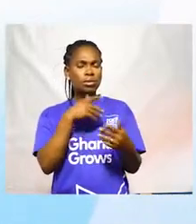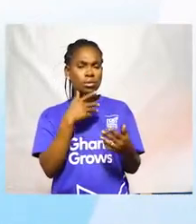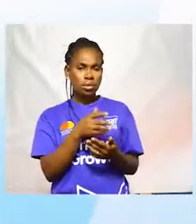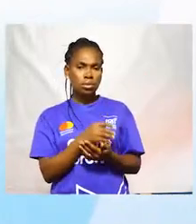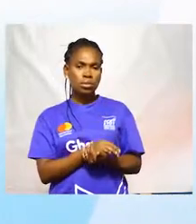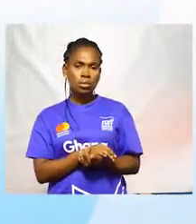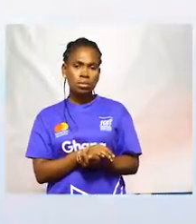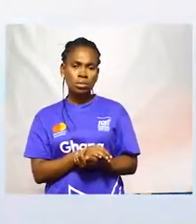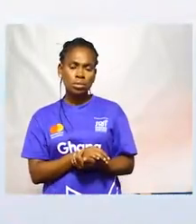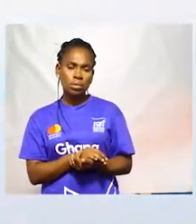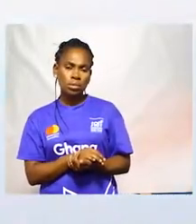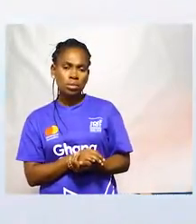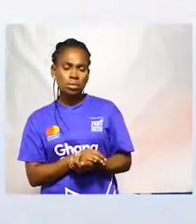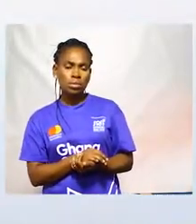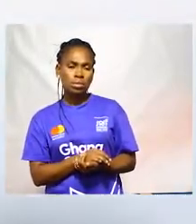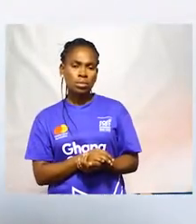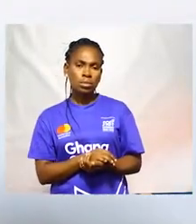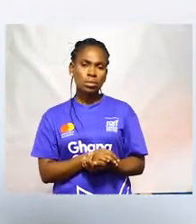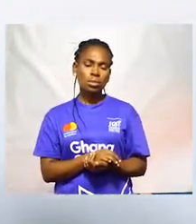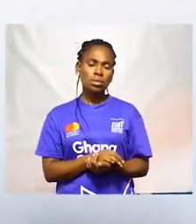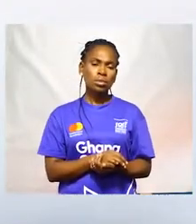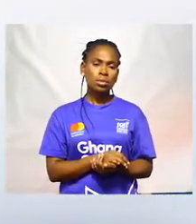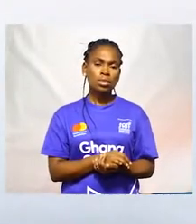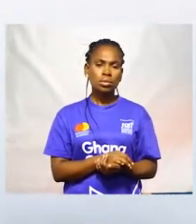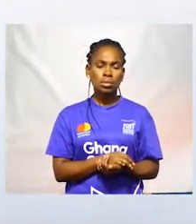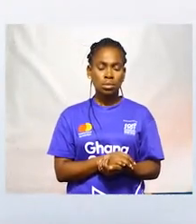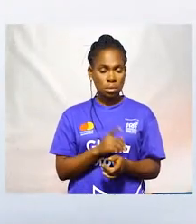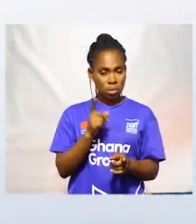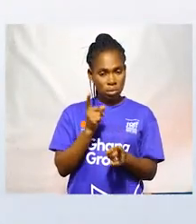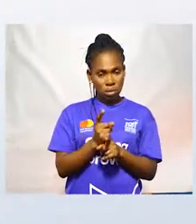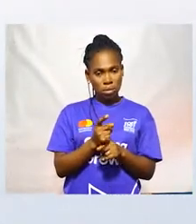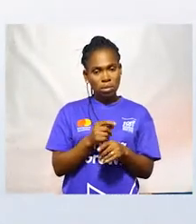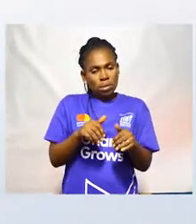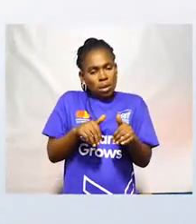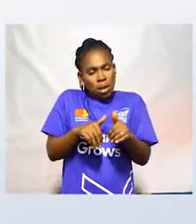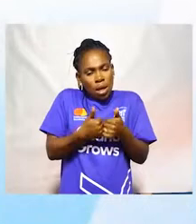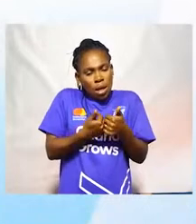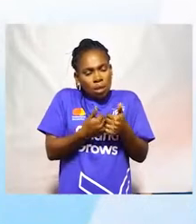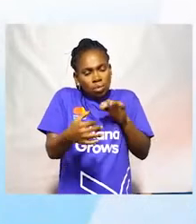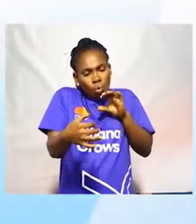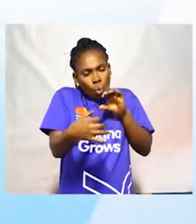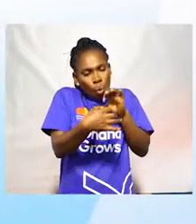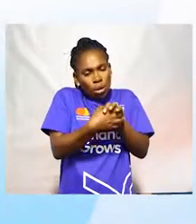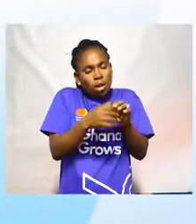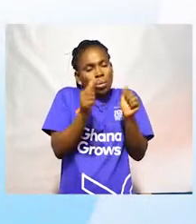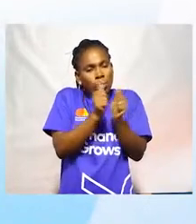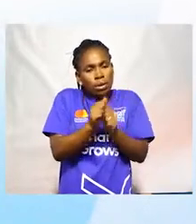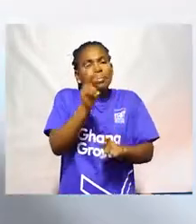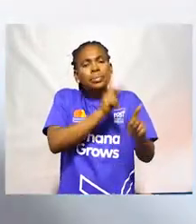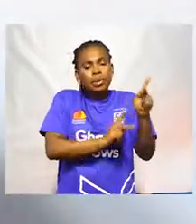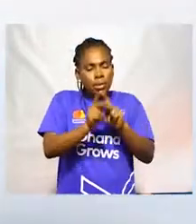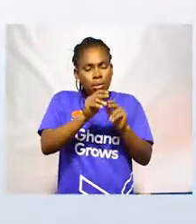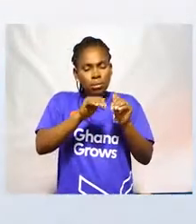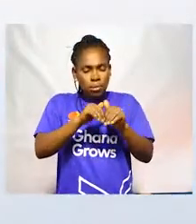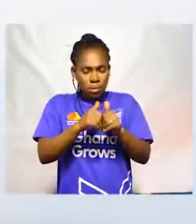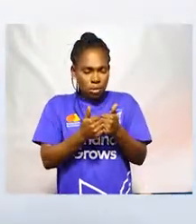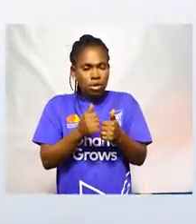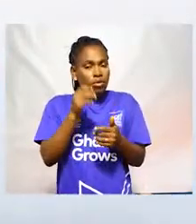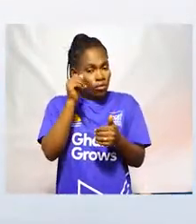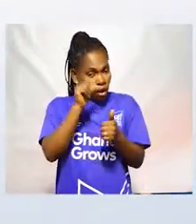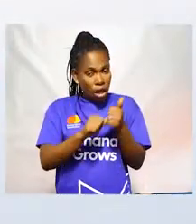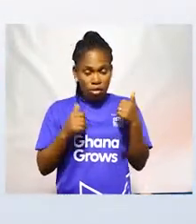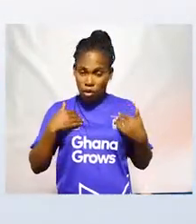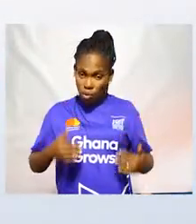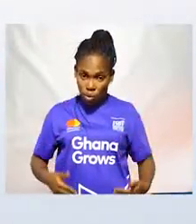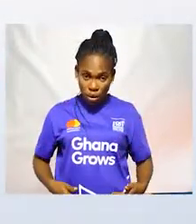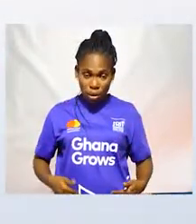part I'm looking for. Yes. So we'll get to the maintenance. I just want to, you were asking of how to get connected. Yes, and yes. I'm trying to establish that for all of us, we